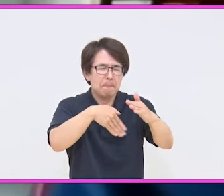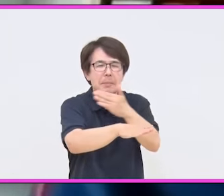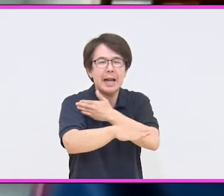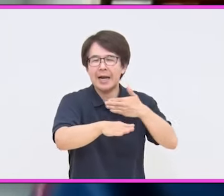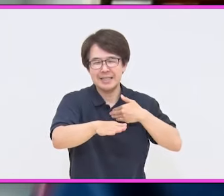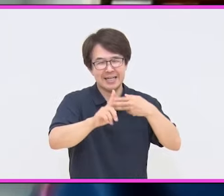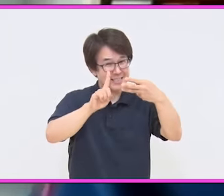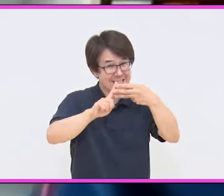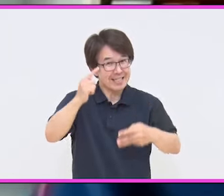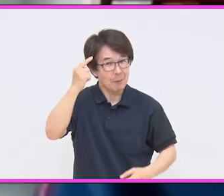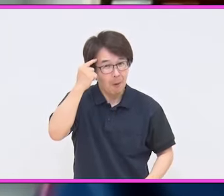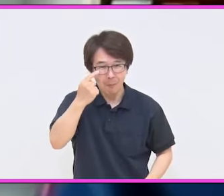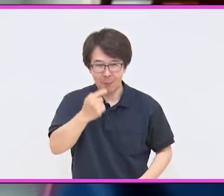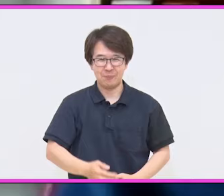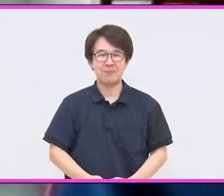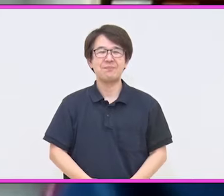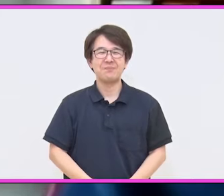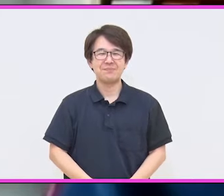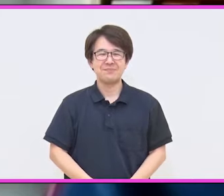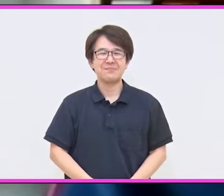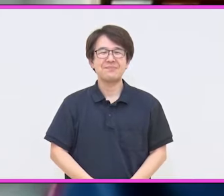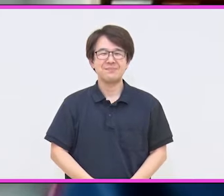that we got out of the village.